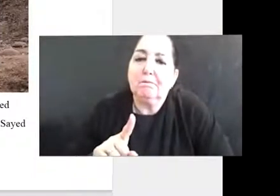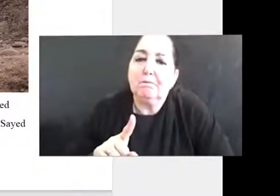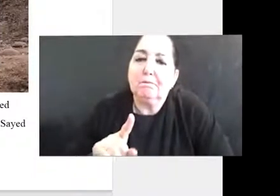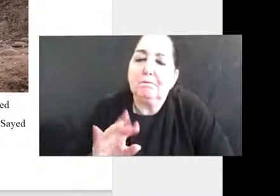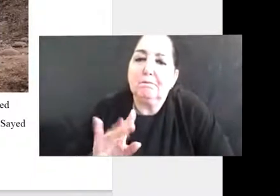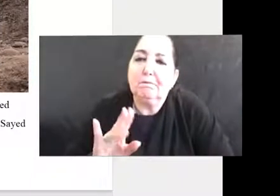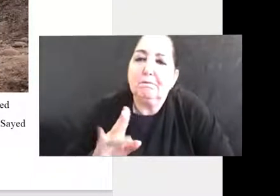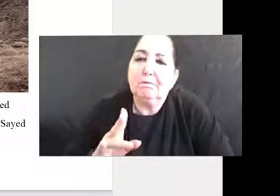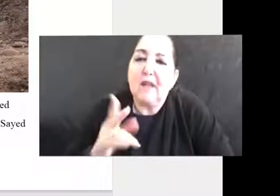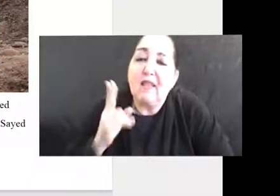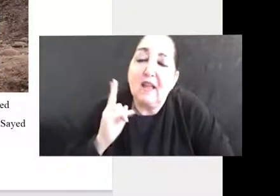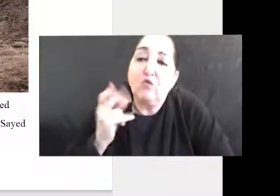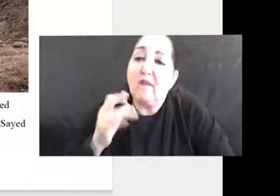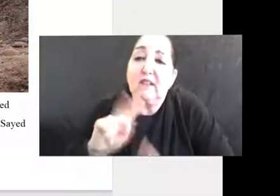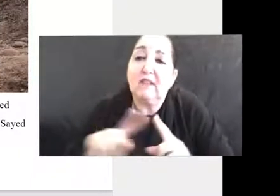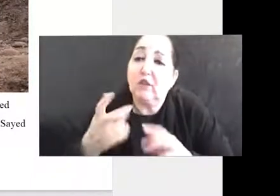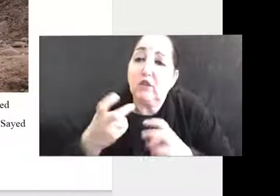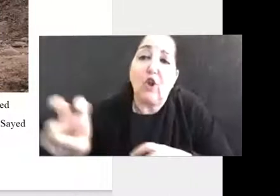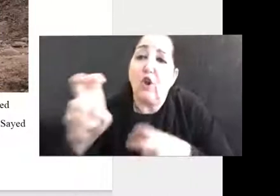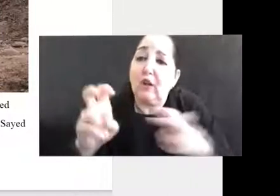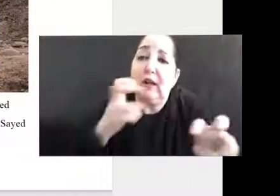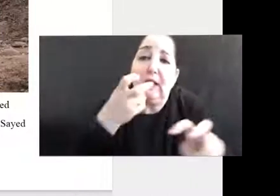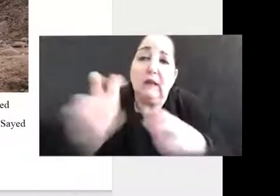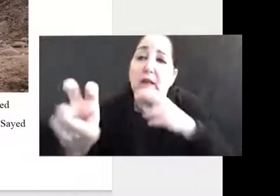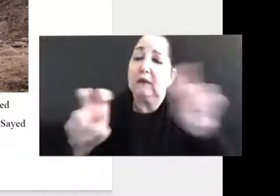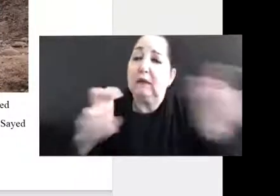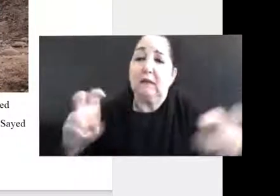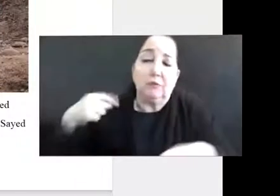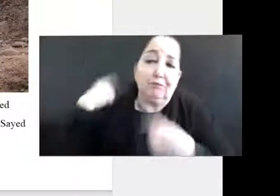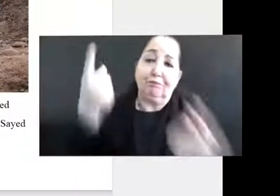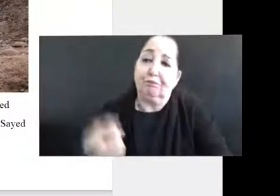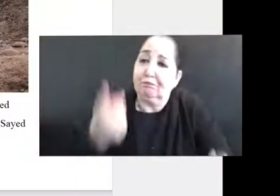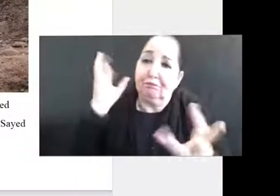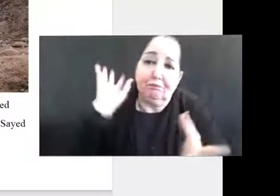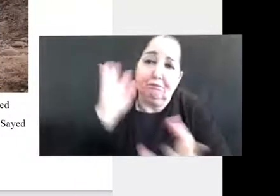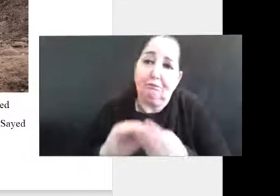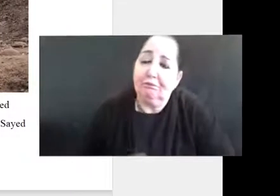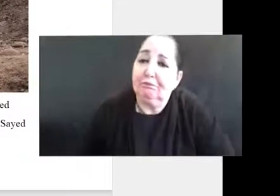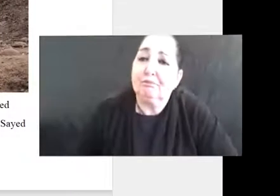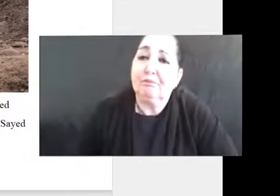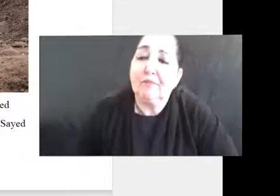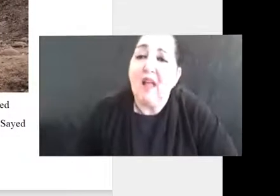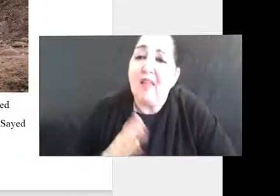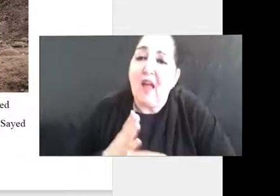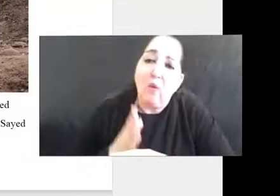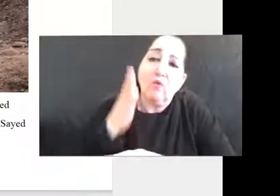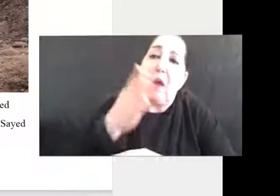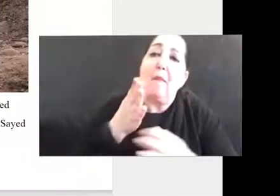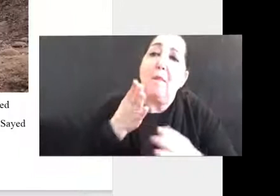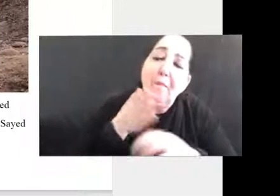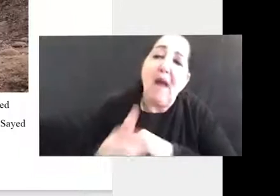that is a story of journeys and has always been, and it transcends, you know,